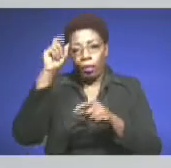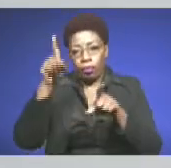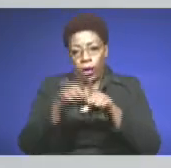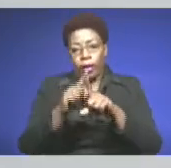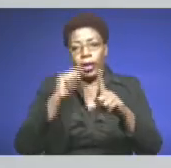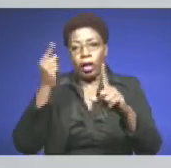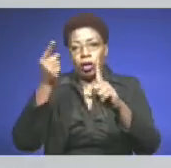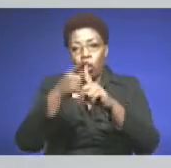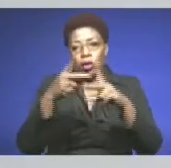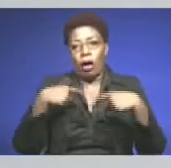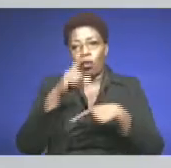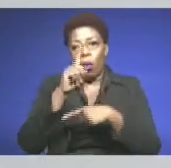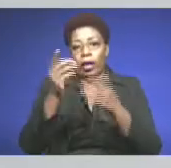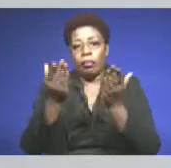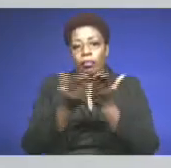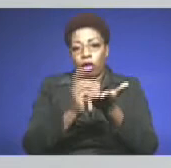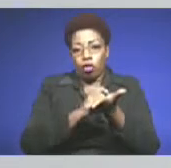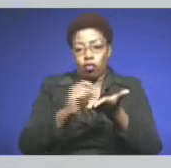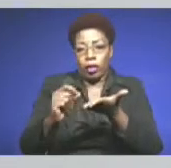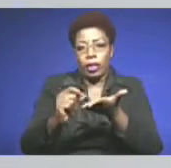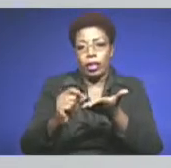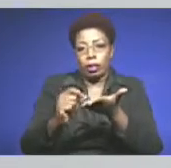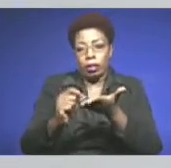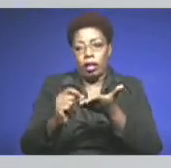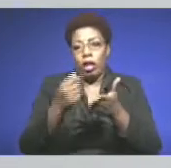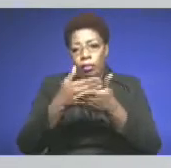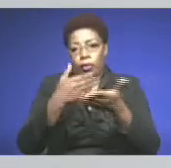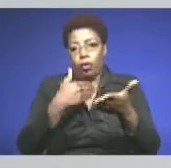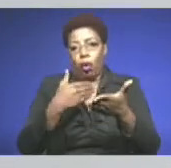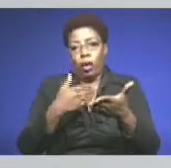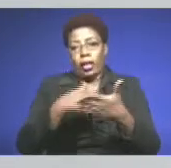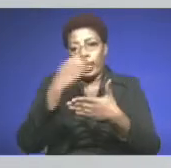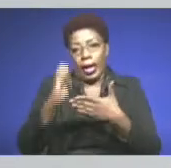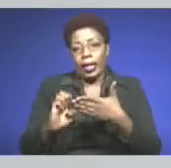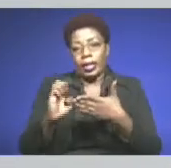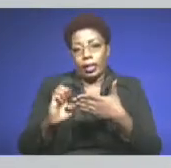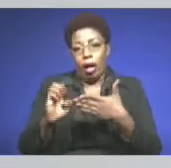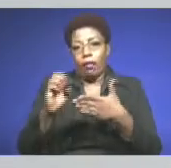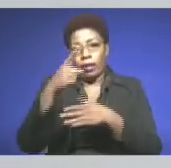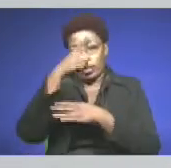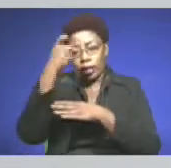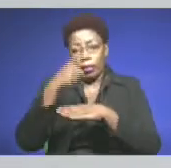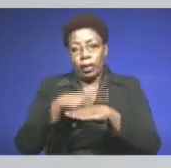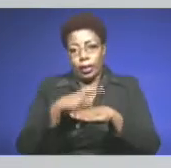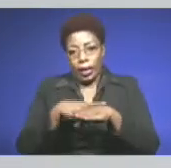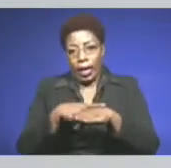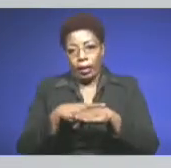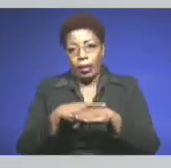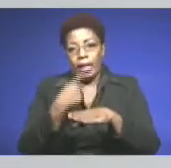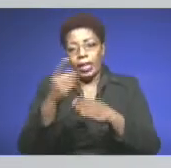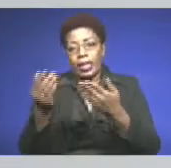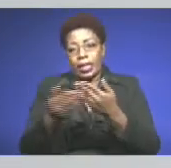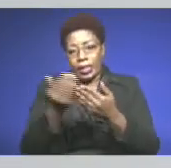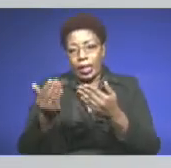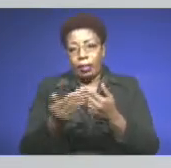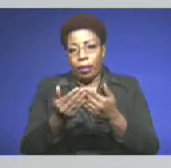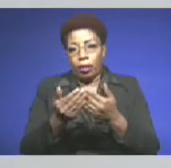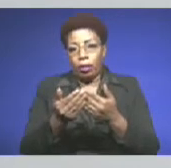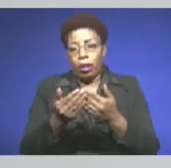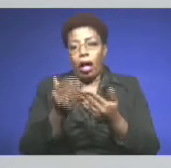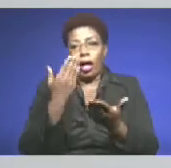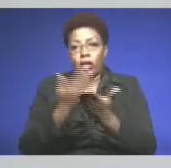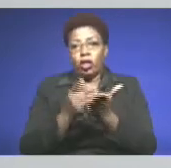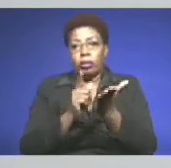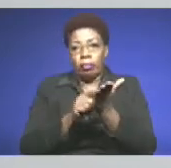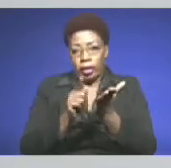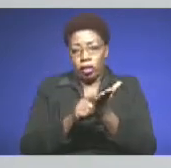was to have at least one book written and published before the end of the summer. The book reinforces simple but nevertheless important